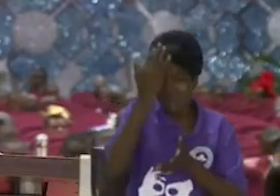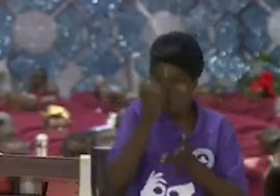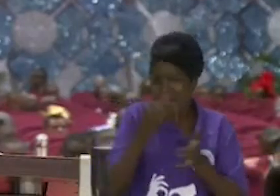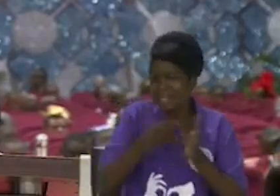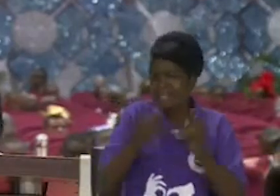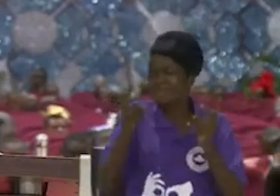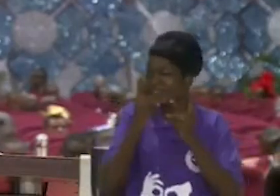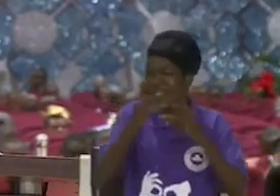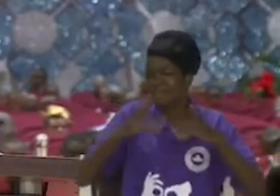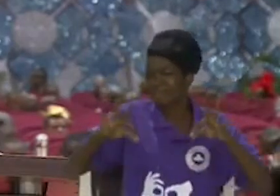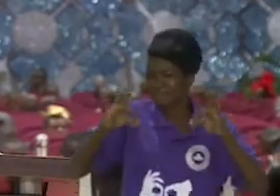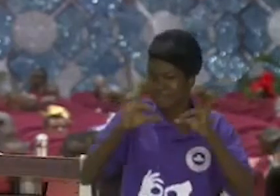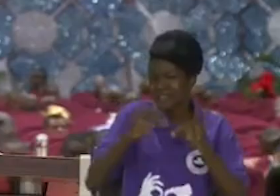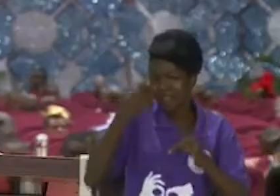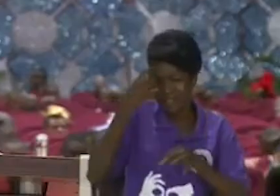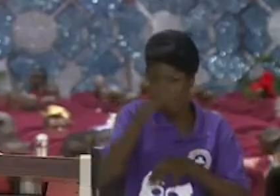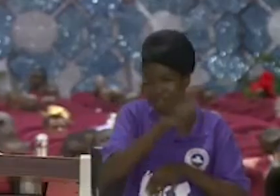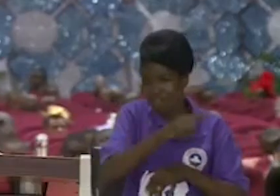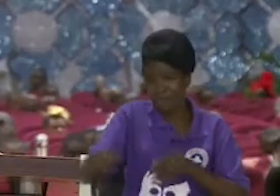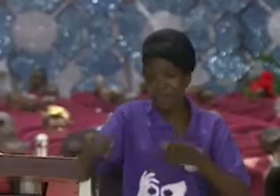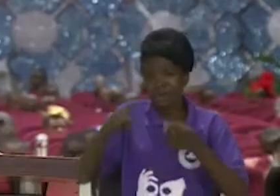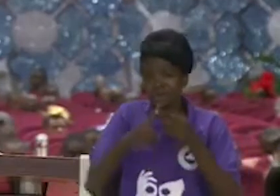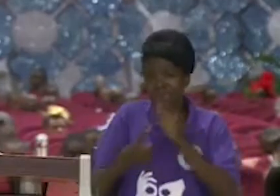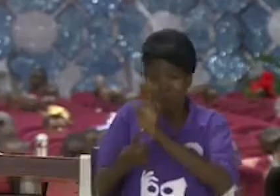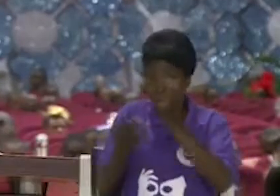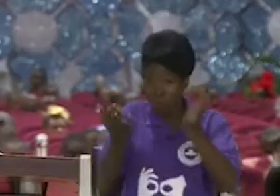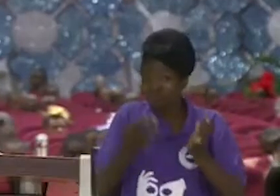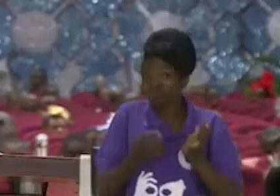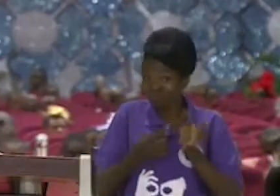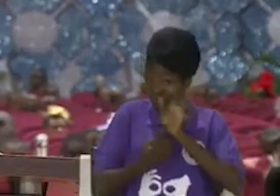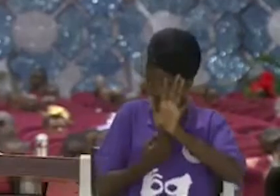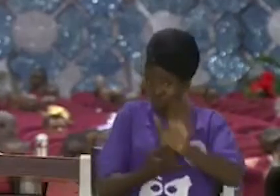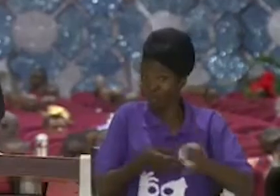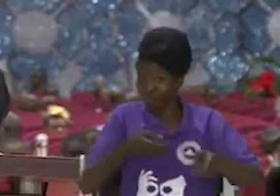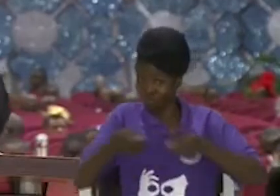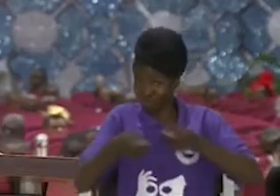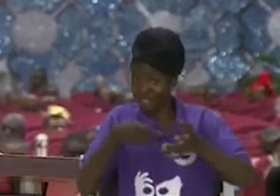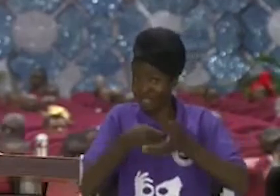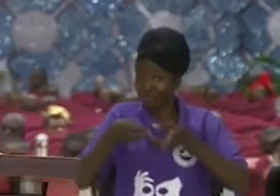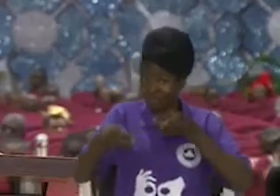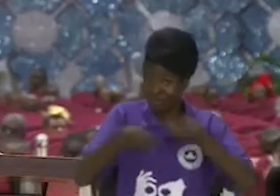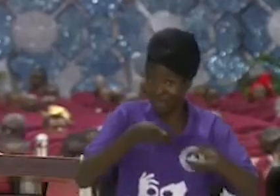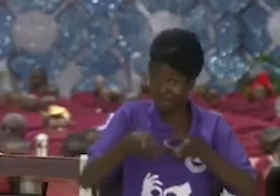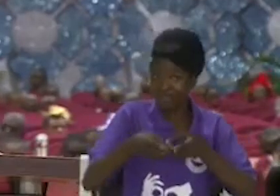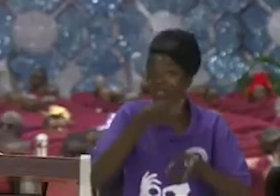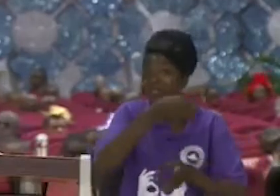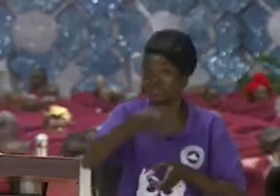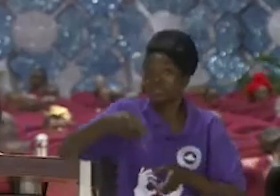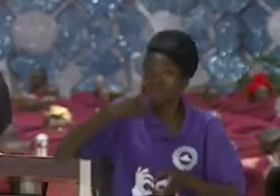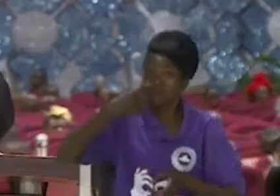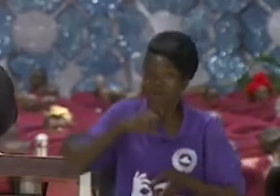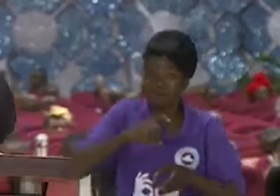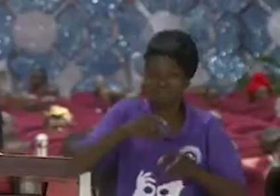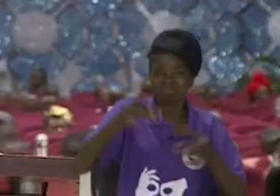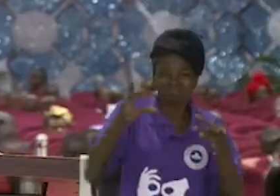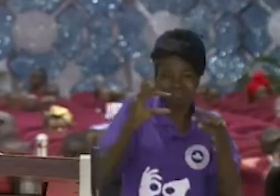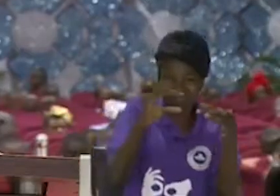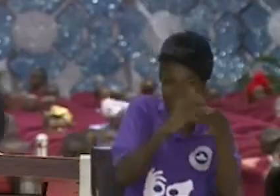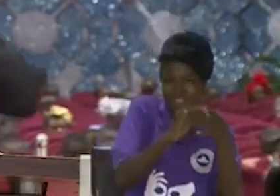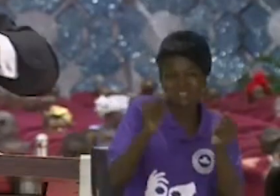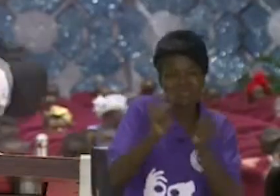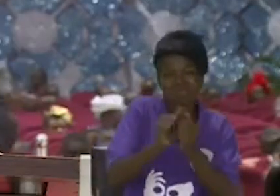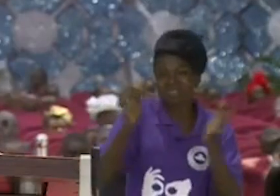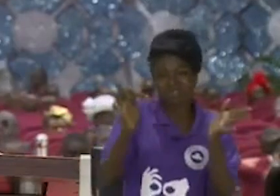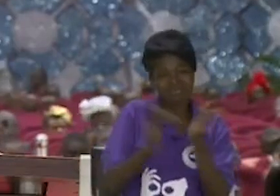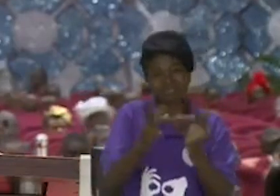for somebody who wants to exercise dominion in life that is here tonight, who may not have made peace with Jesus, who may not